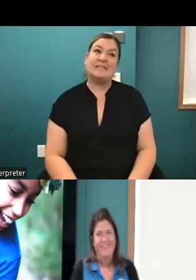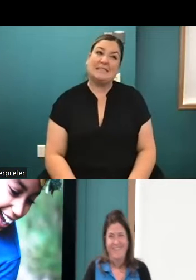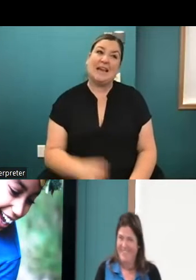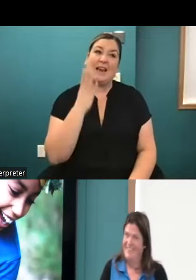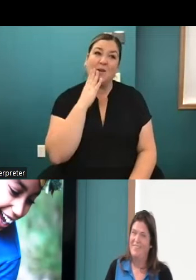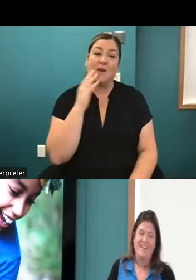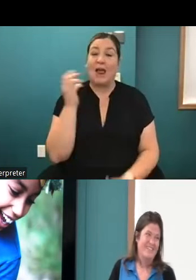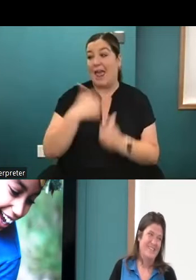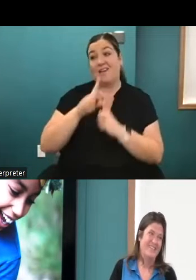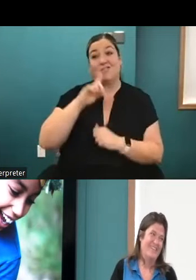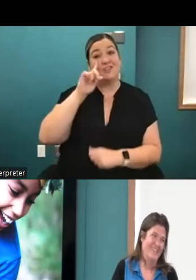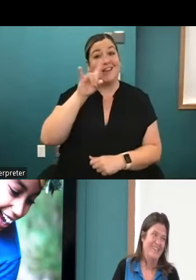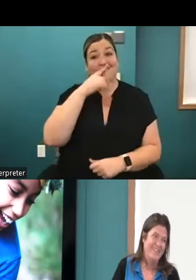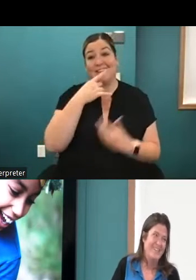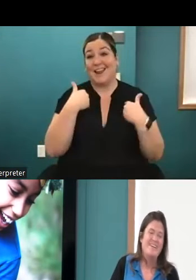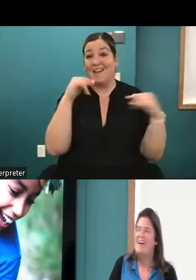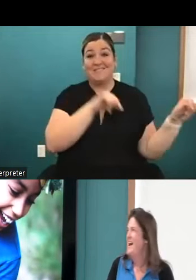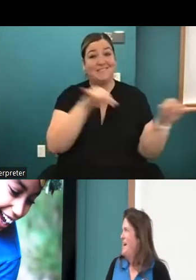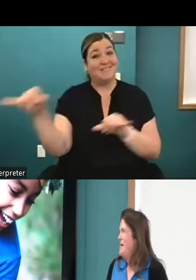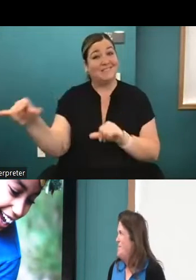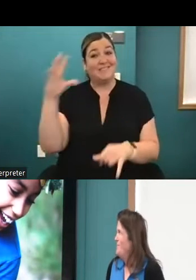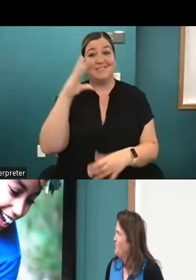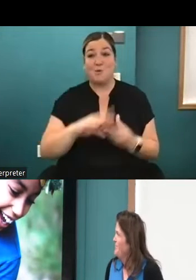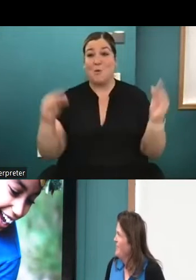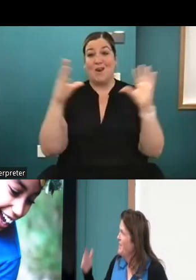kid has that story. Yep, they do.